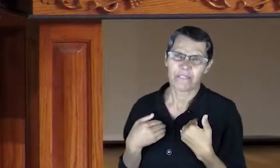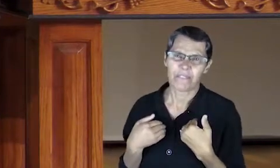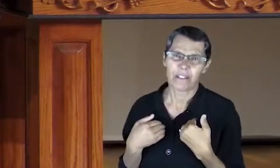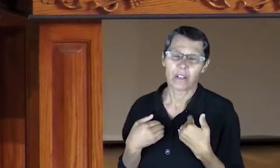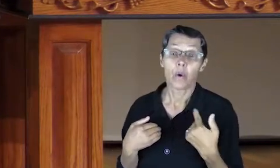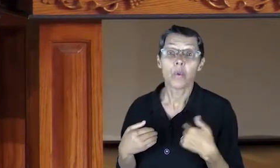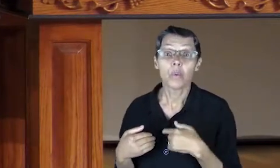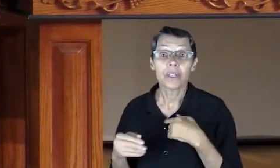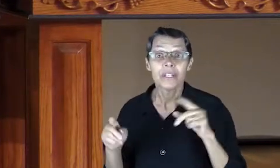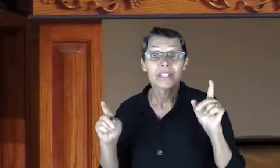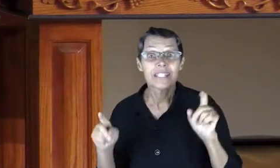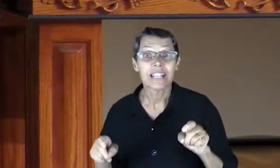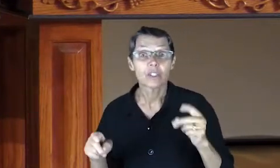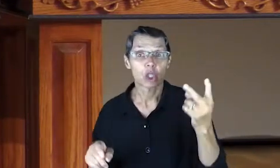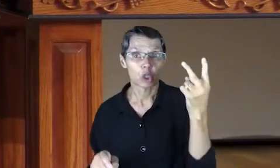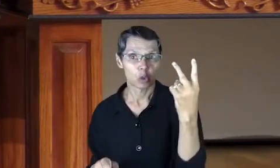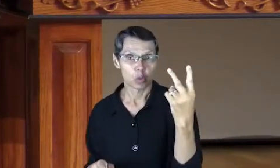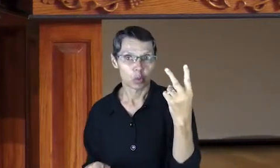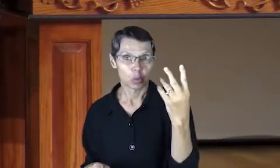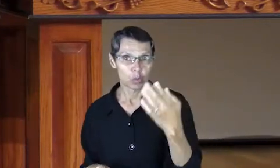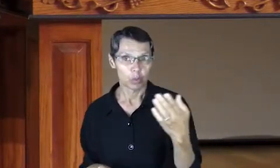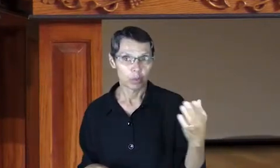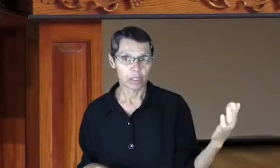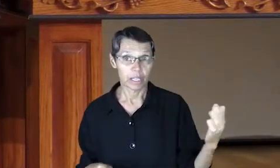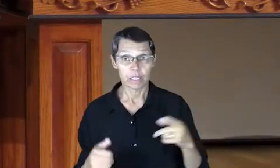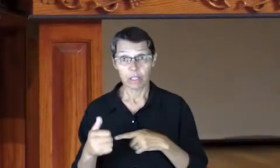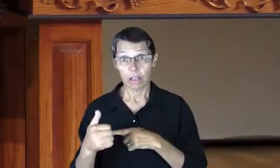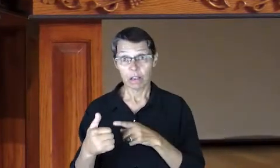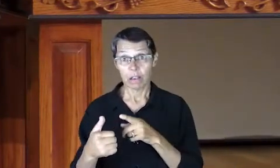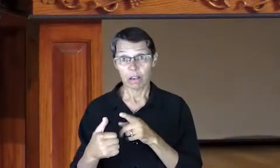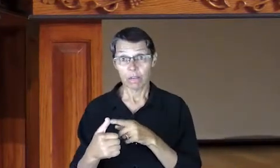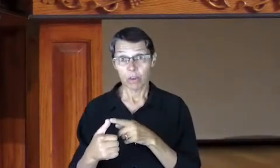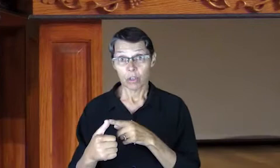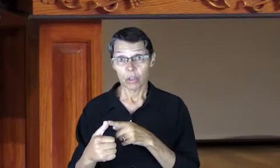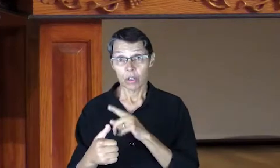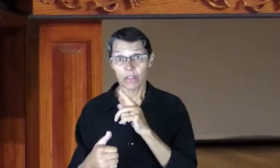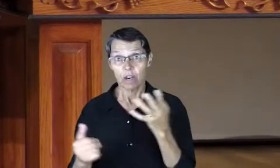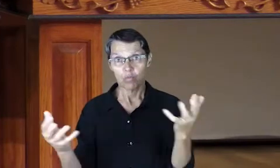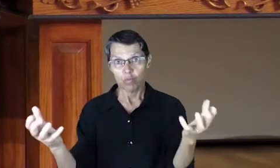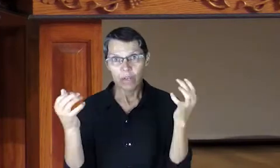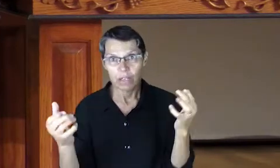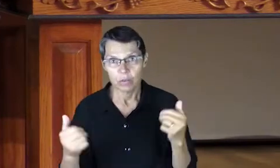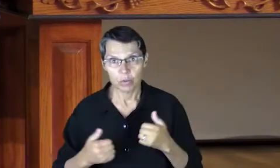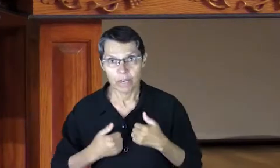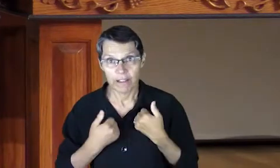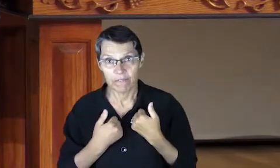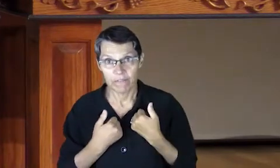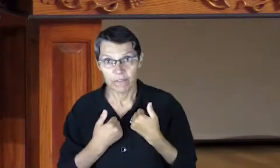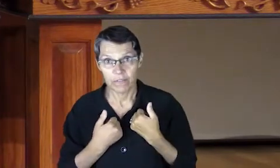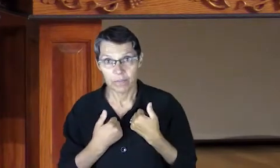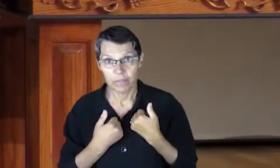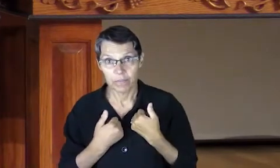wouldn't already be here. We're testing two things. One is their will to live.